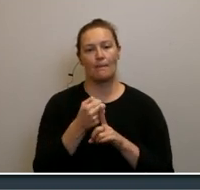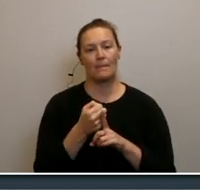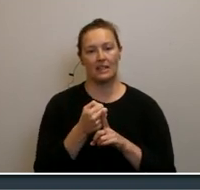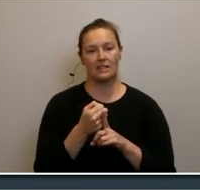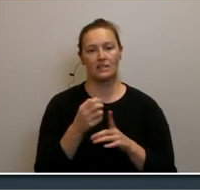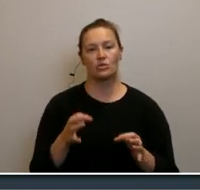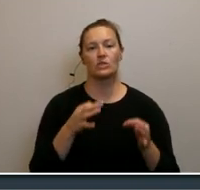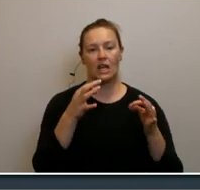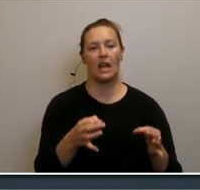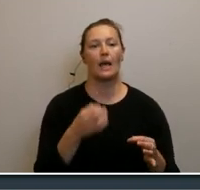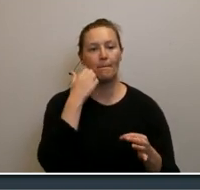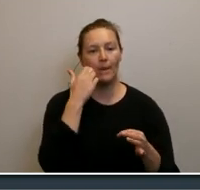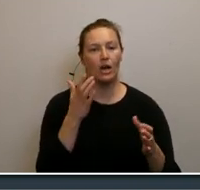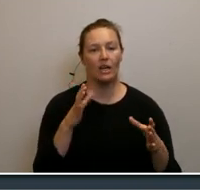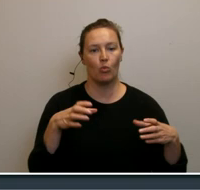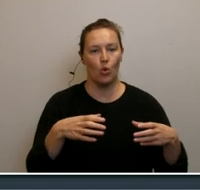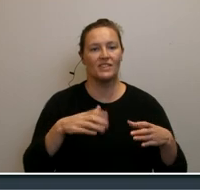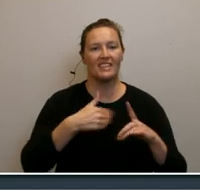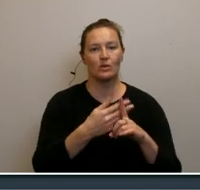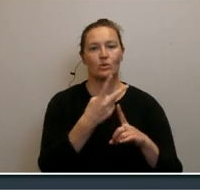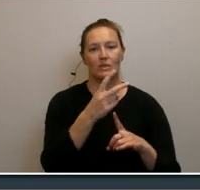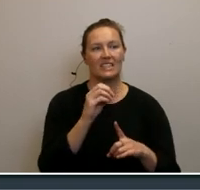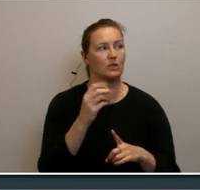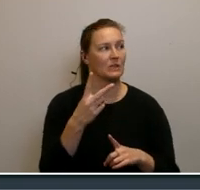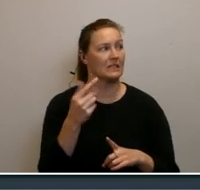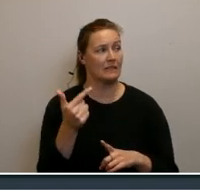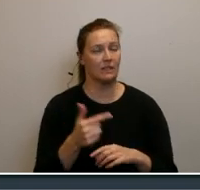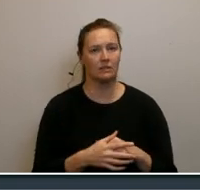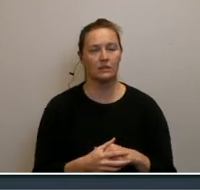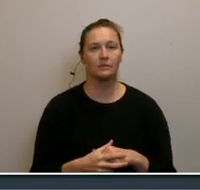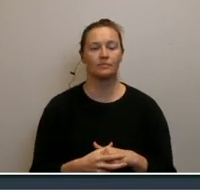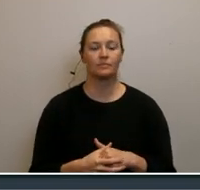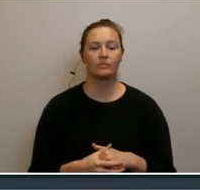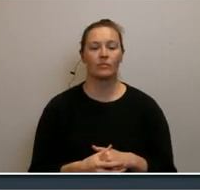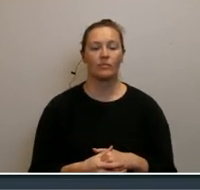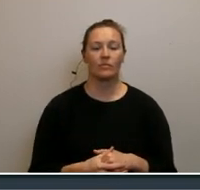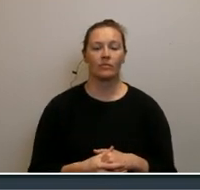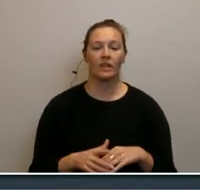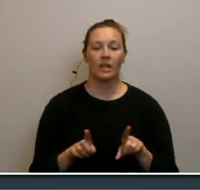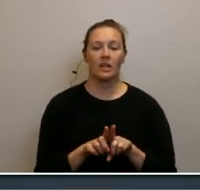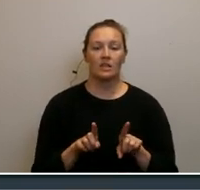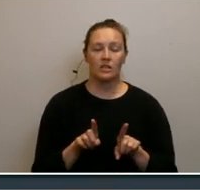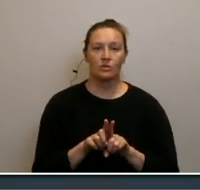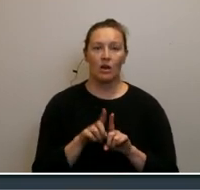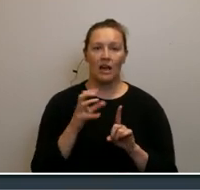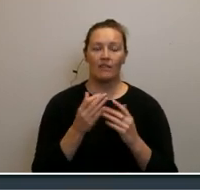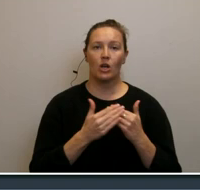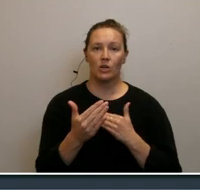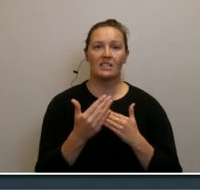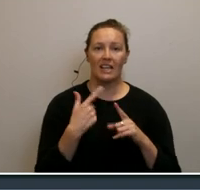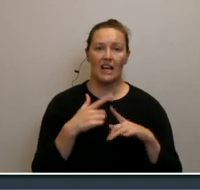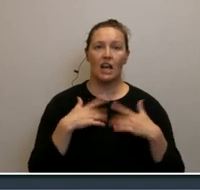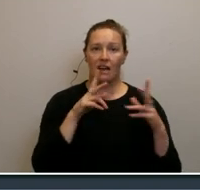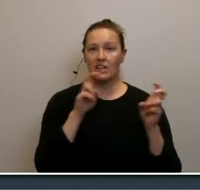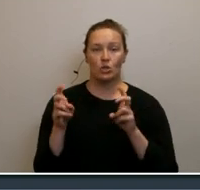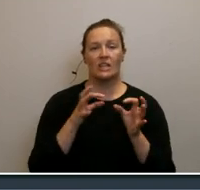until 2025. There's a lot of discussion around this, and there's a long-standing and live issue, I guess, that the Council should have been